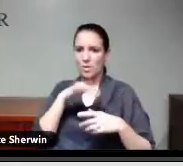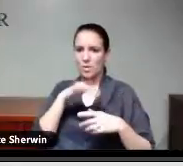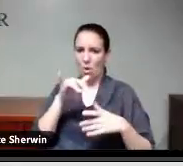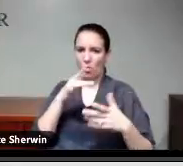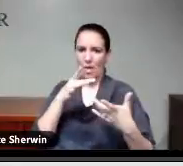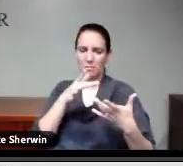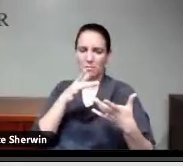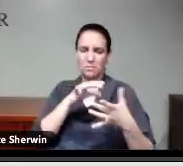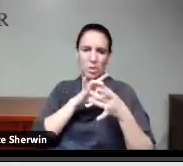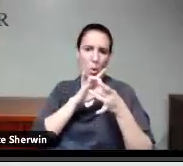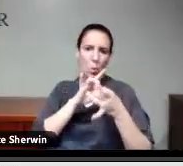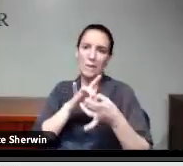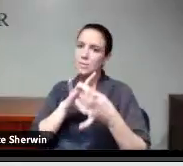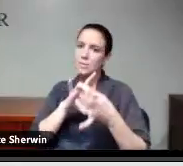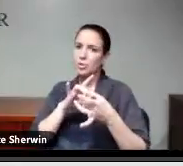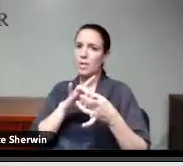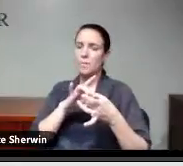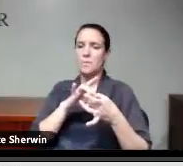relationships or cultural